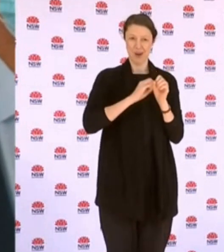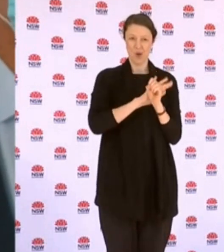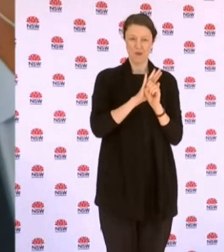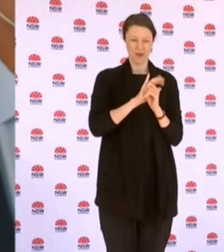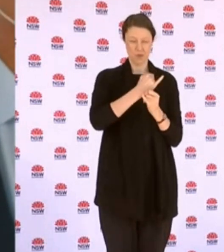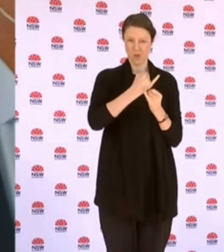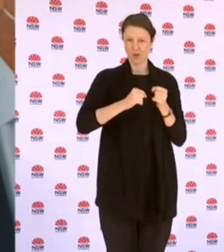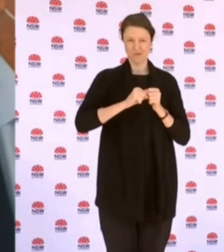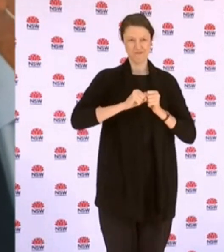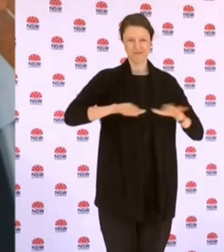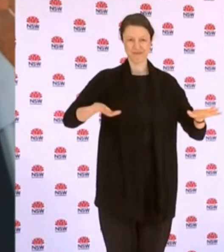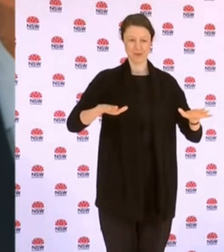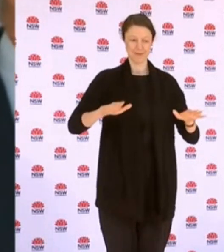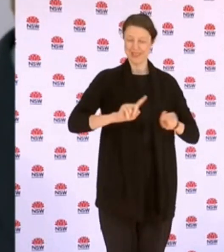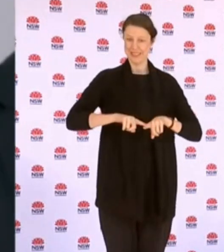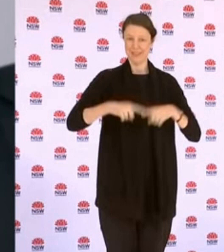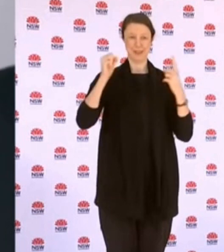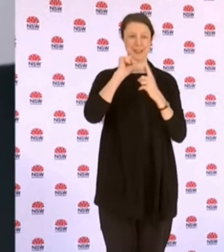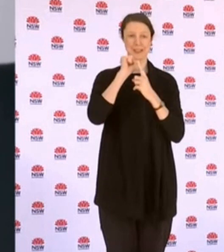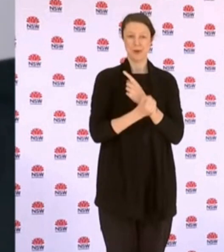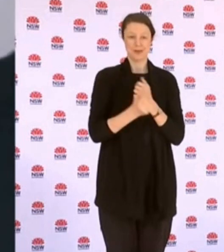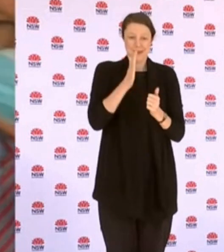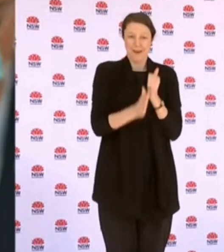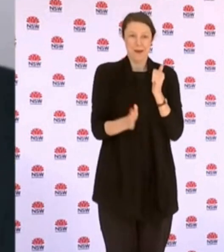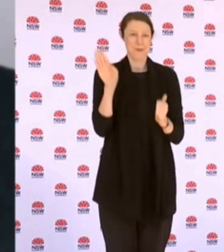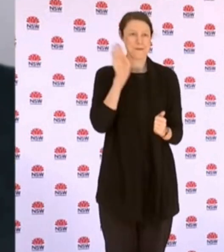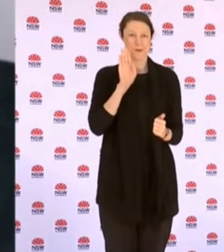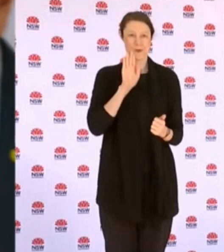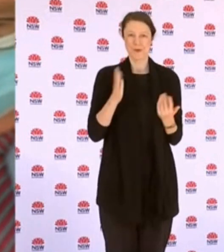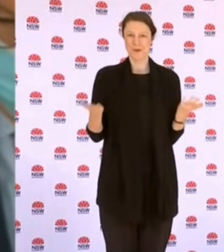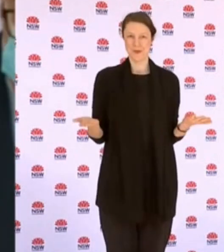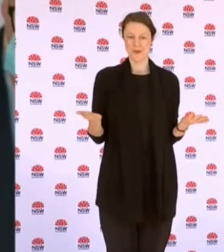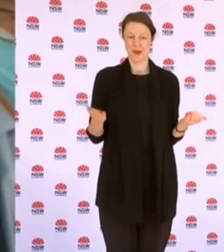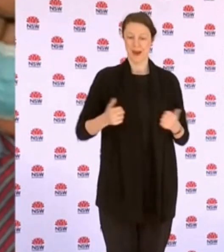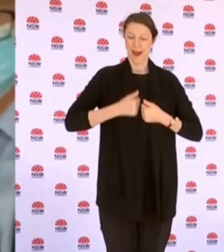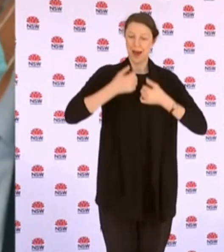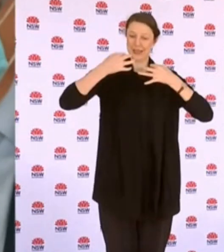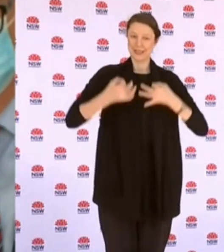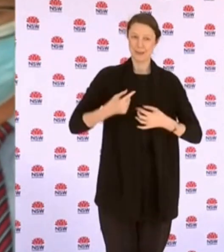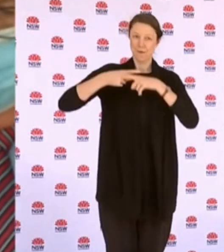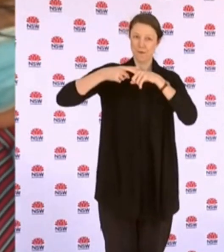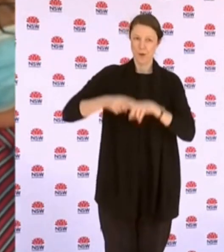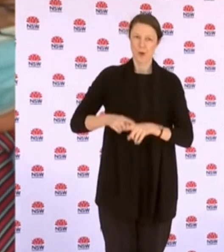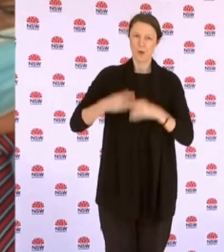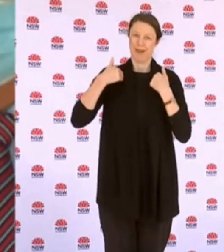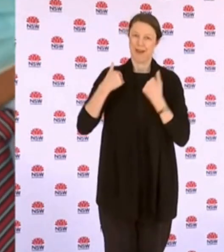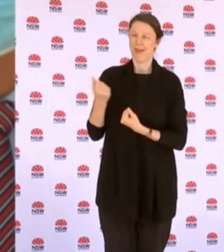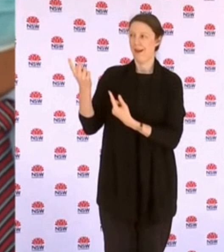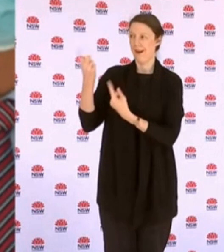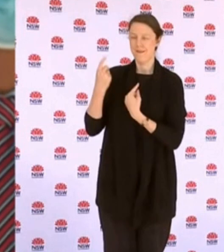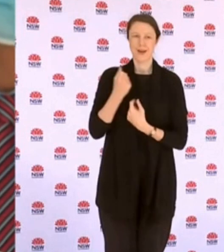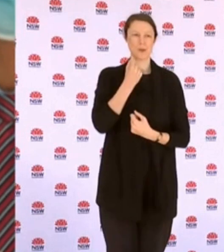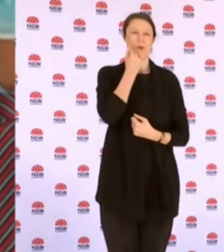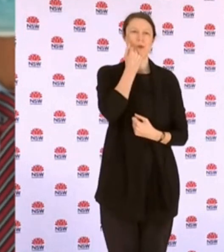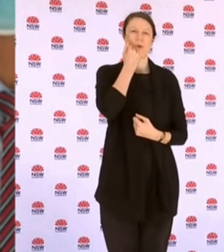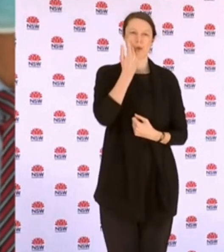I just want the people of New South Wales to know that every decision we take is based on the health advice. And I just want to reiterate what Dr. Chant